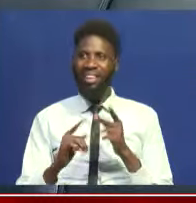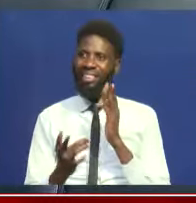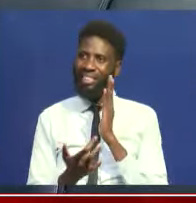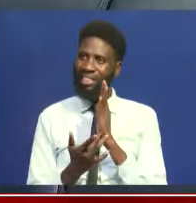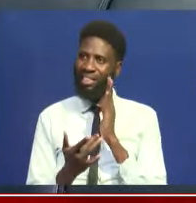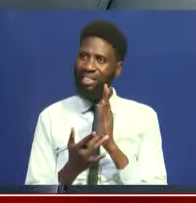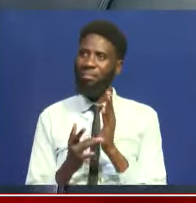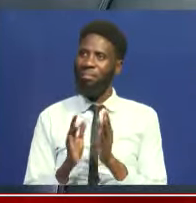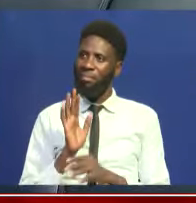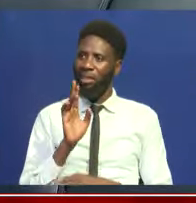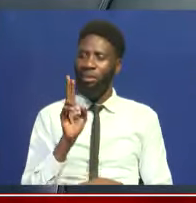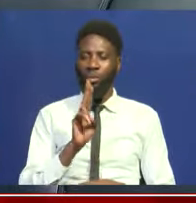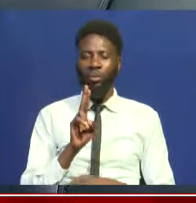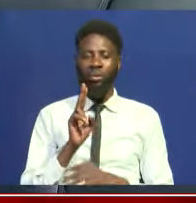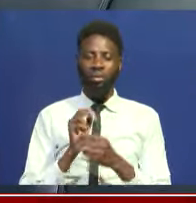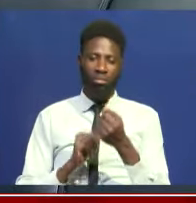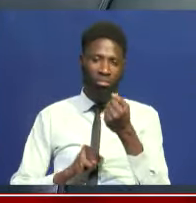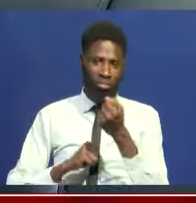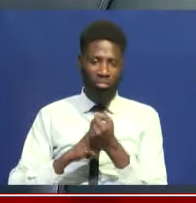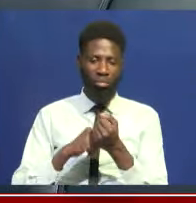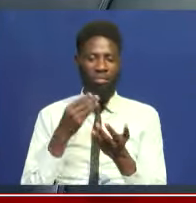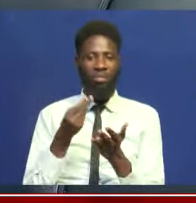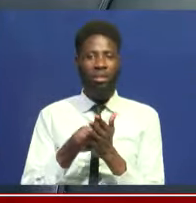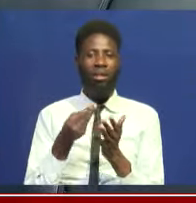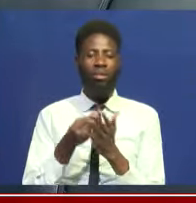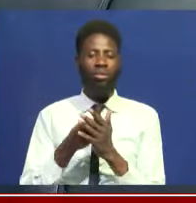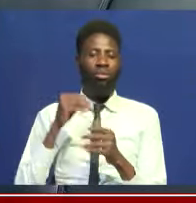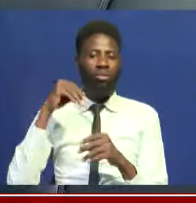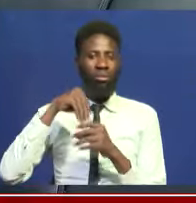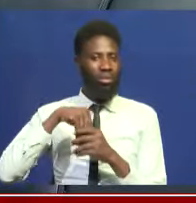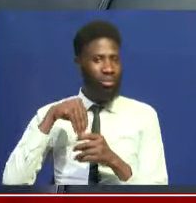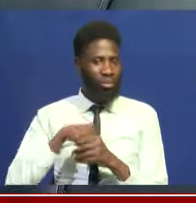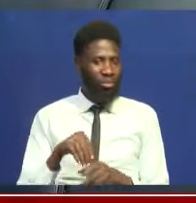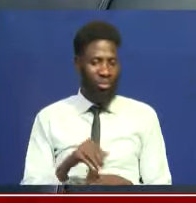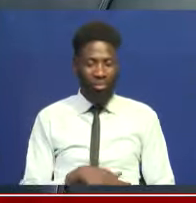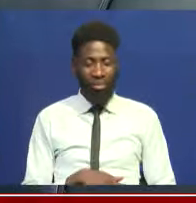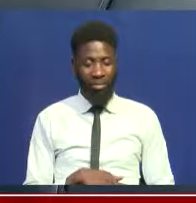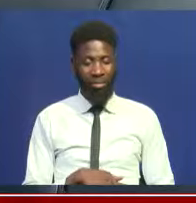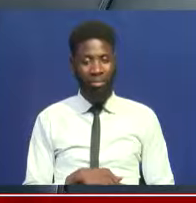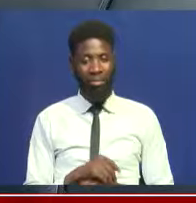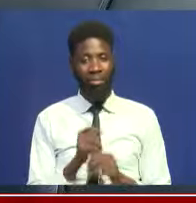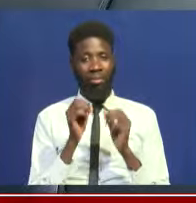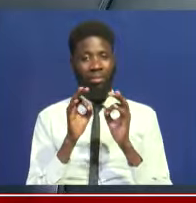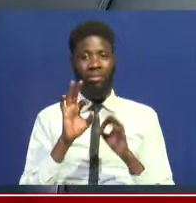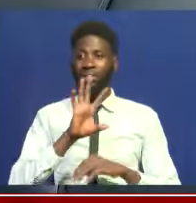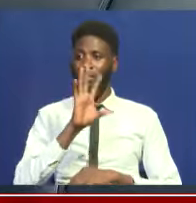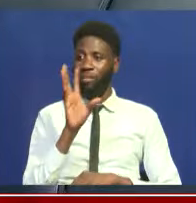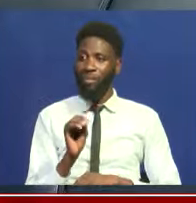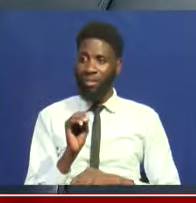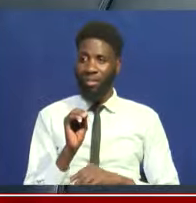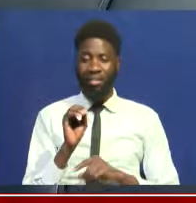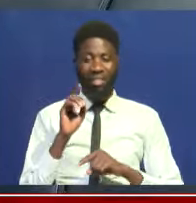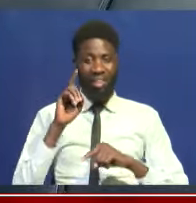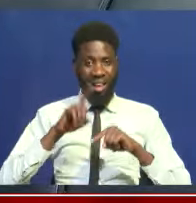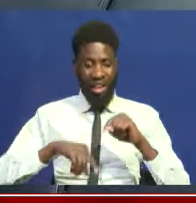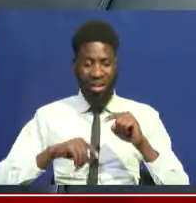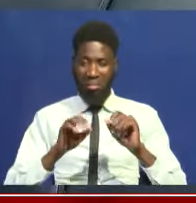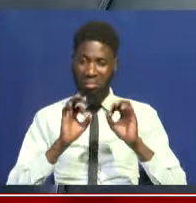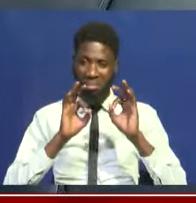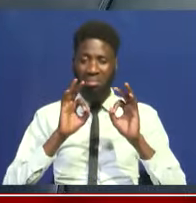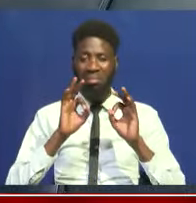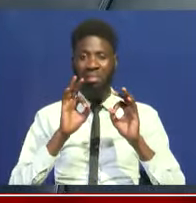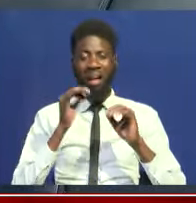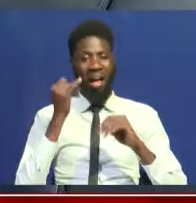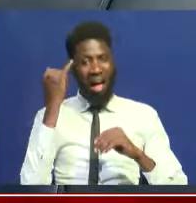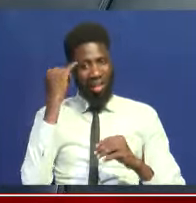technology to support financial inclusion. If Africa can't come up with cool solutions, I don't